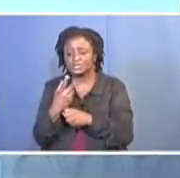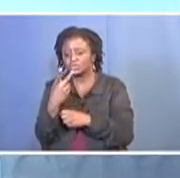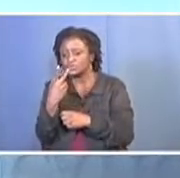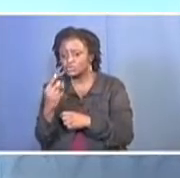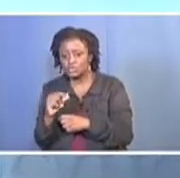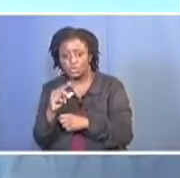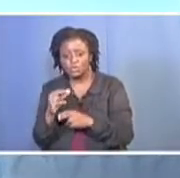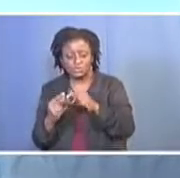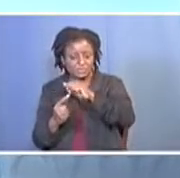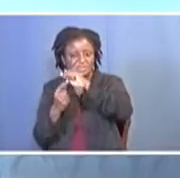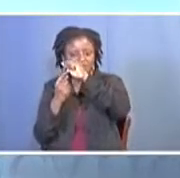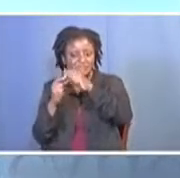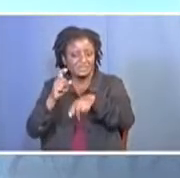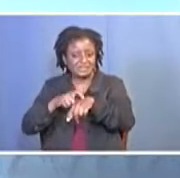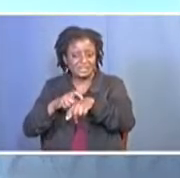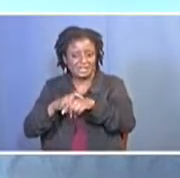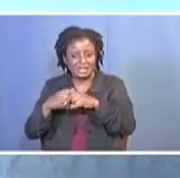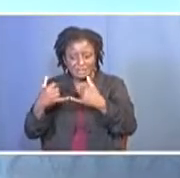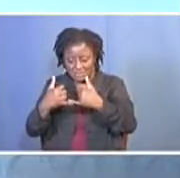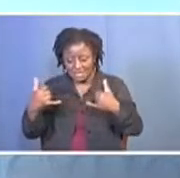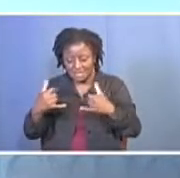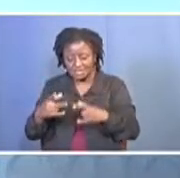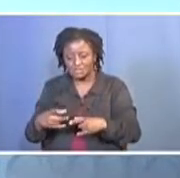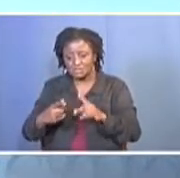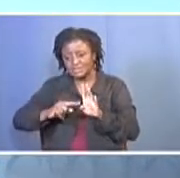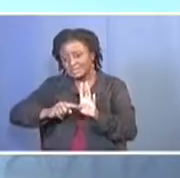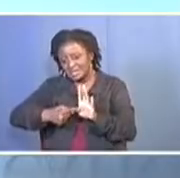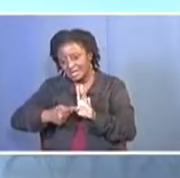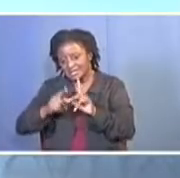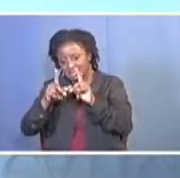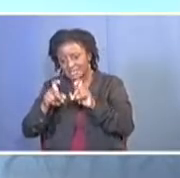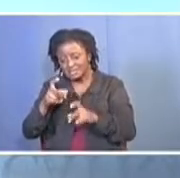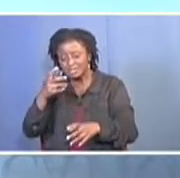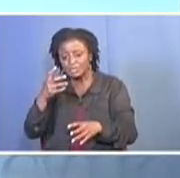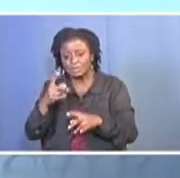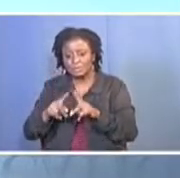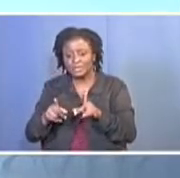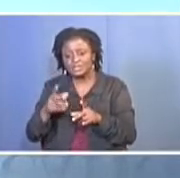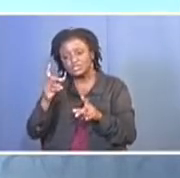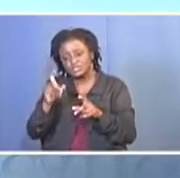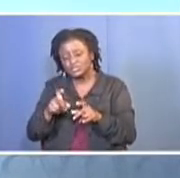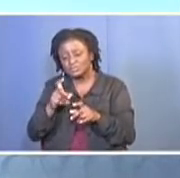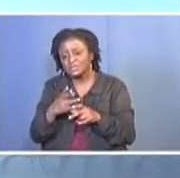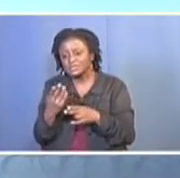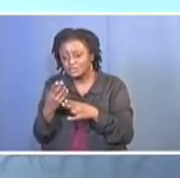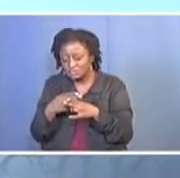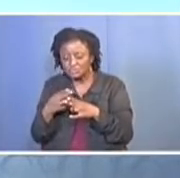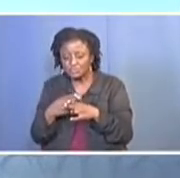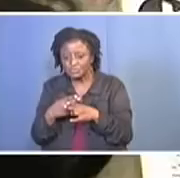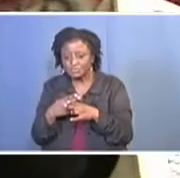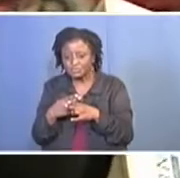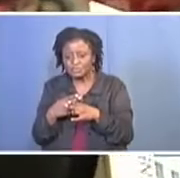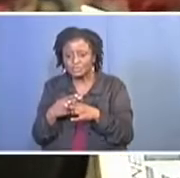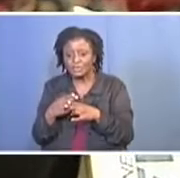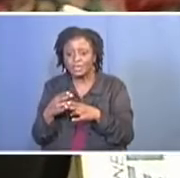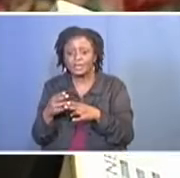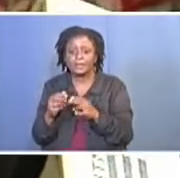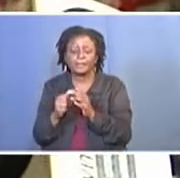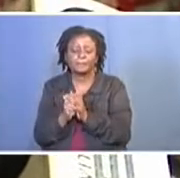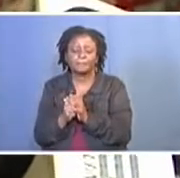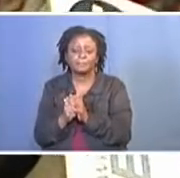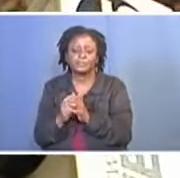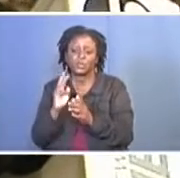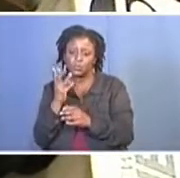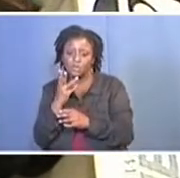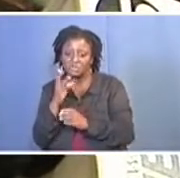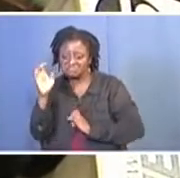timeline given to start the testing. However, if things go as planned, that should be in the shortest possible time. We've been